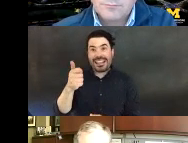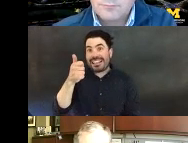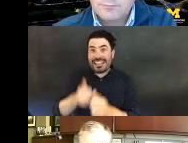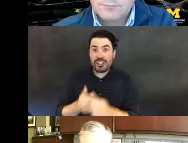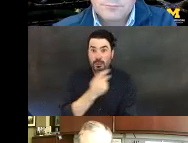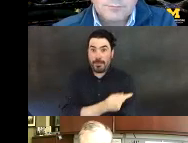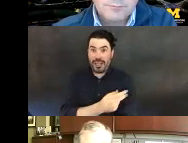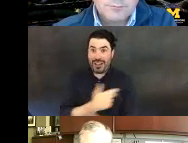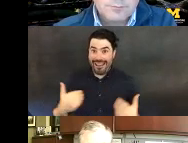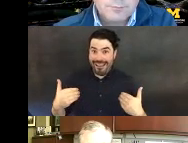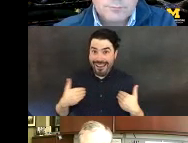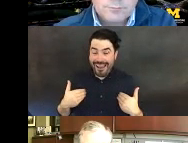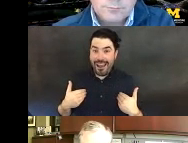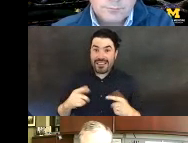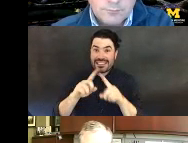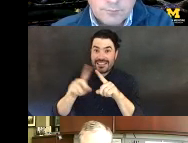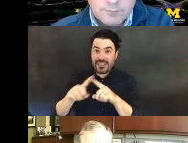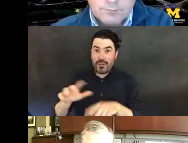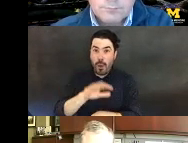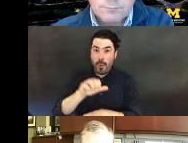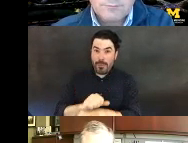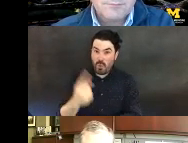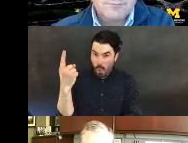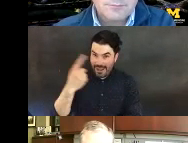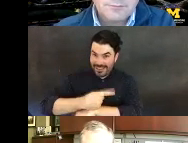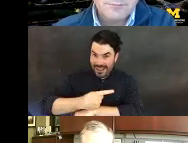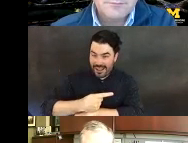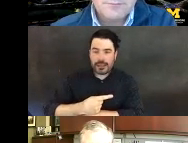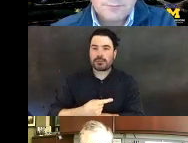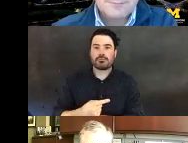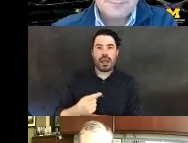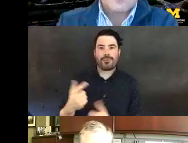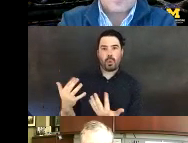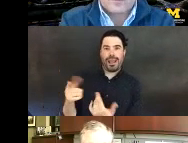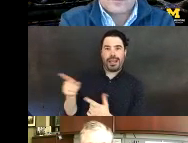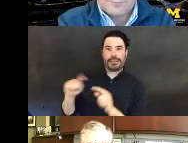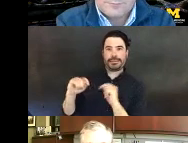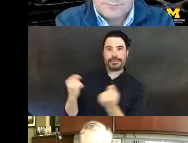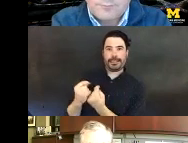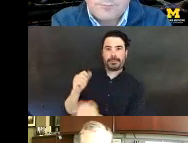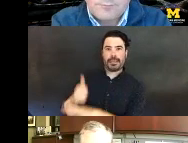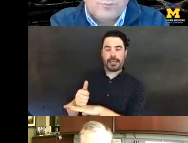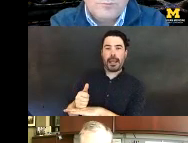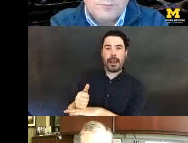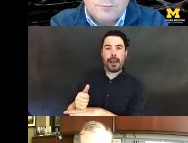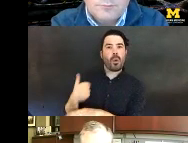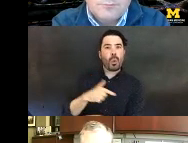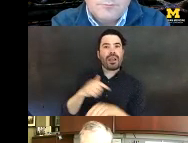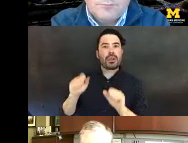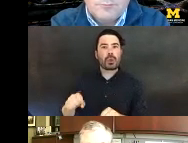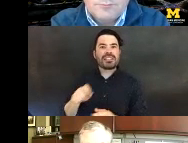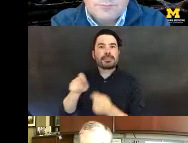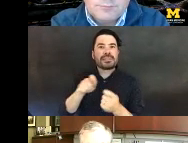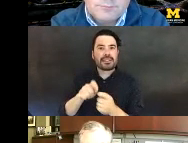defer that to the implementation team. So I think that's a good one, Keith, that we could provide a more specific answer to in the daily